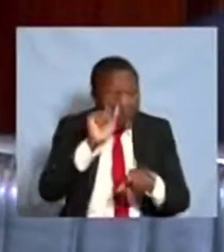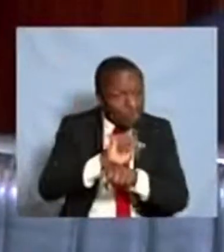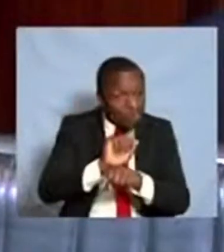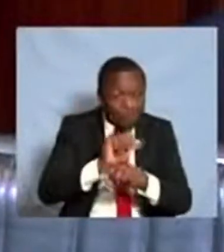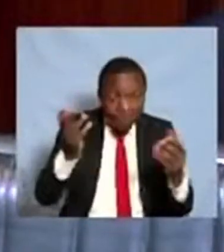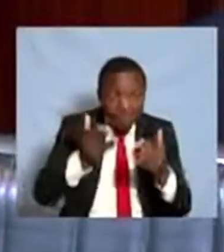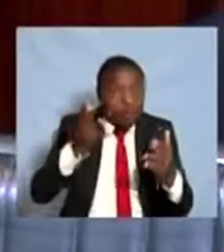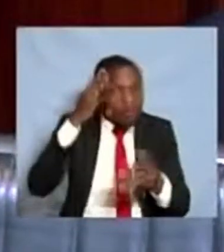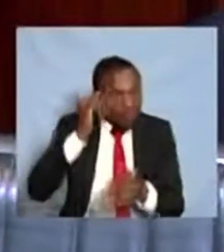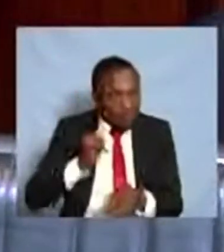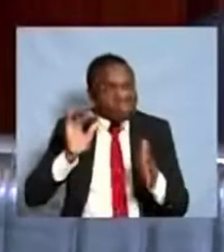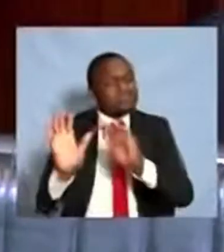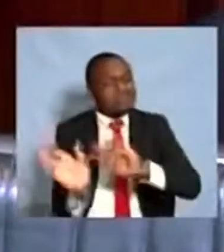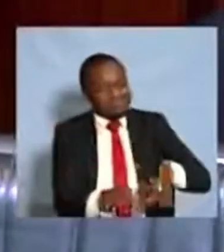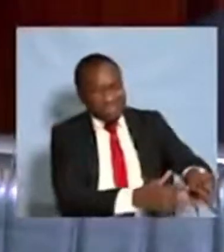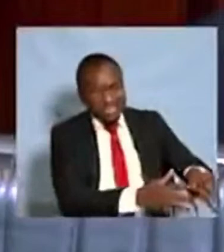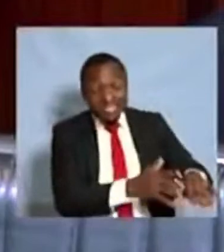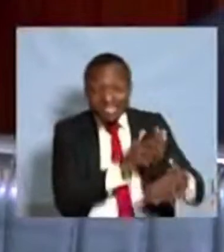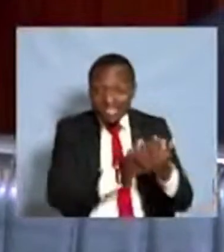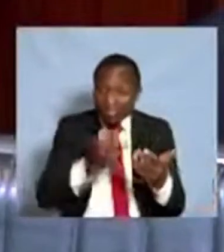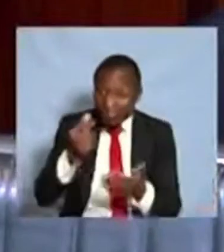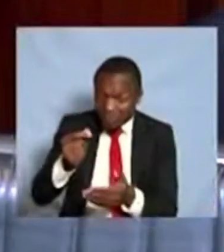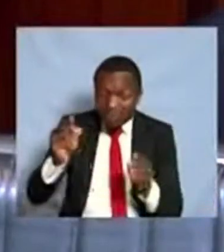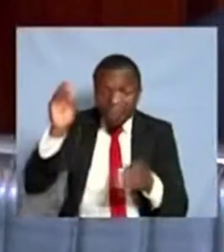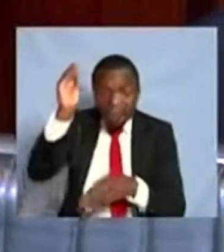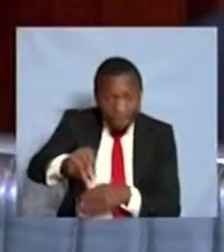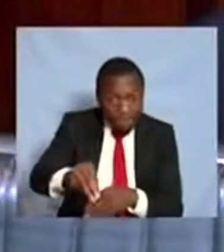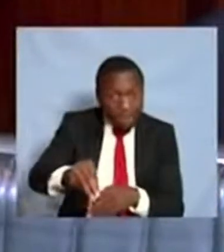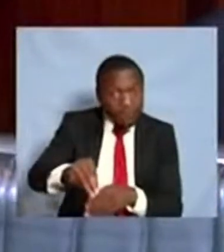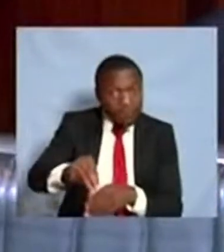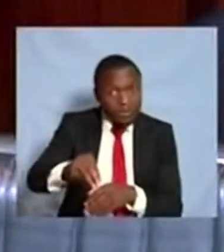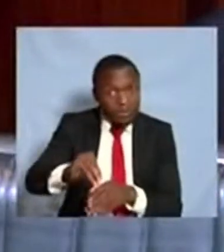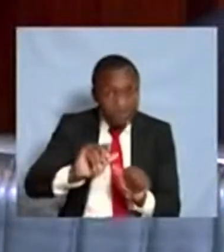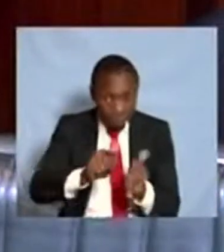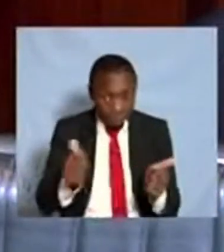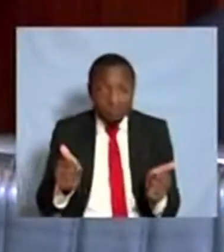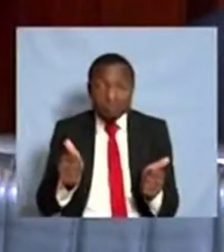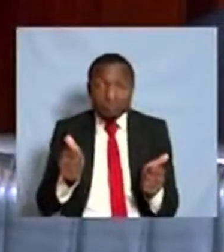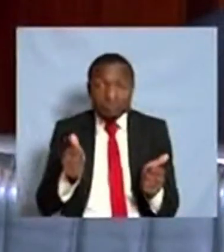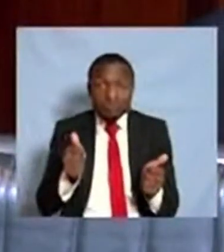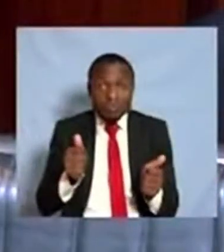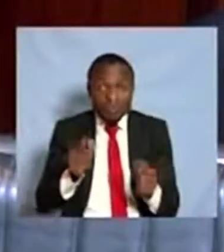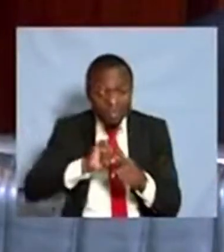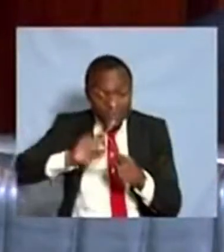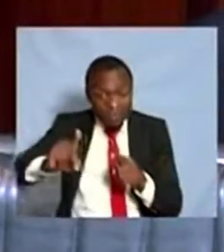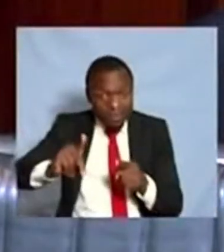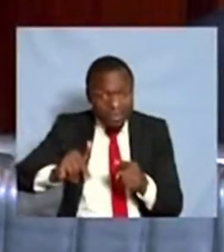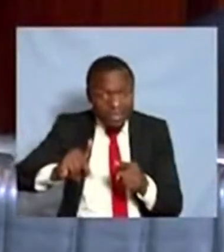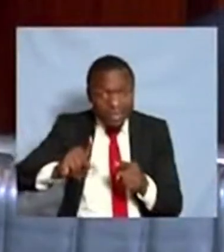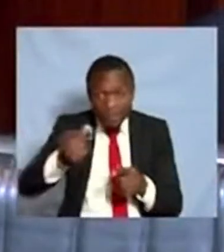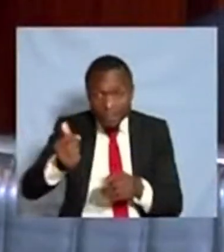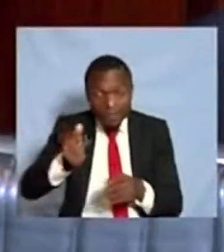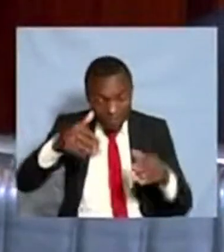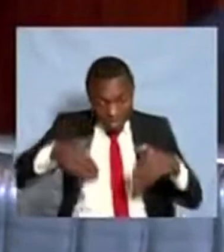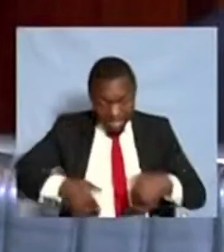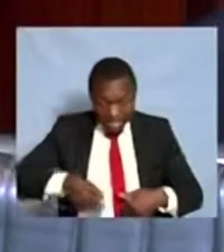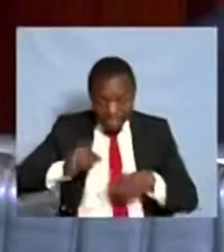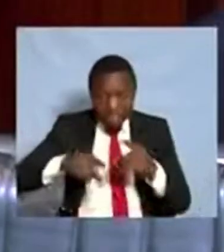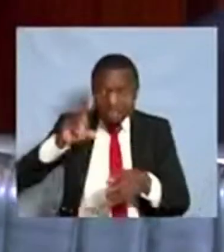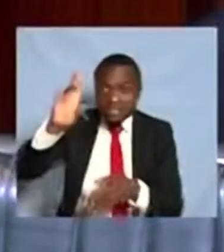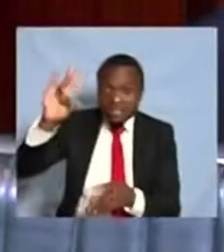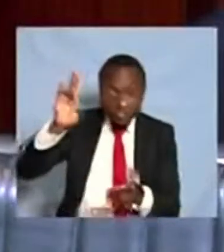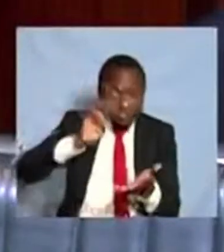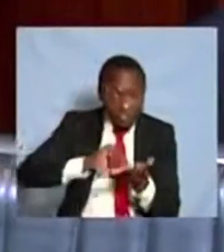why don't we move away some of this money and put it into apprenticeships so that there is money for young people, those 7